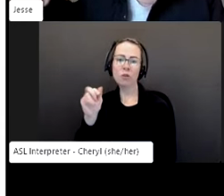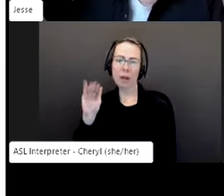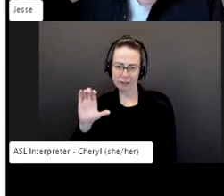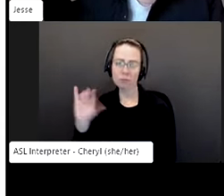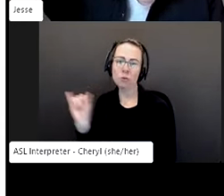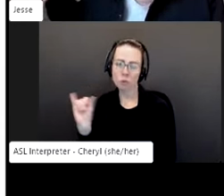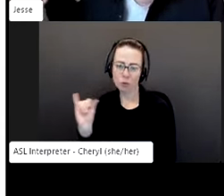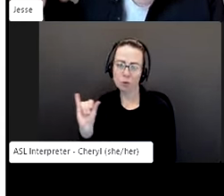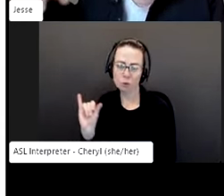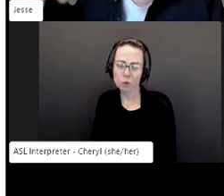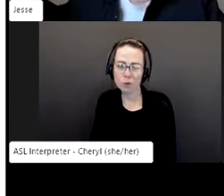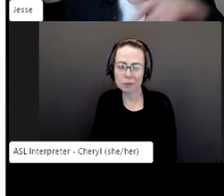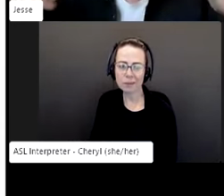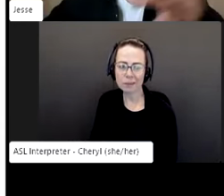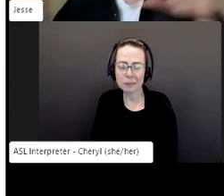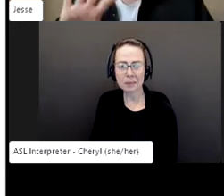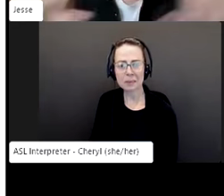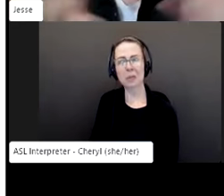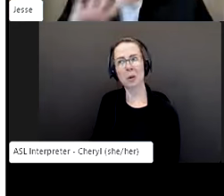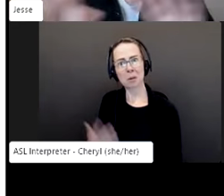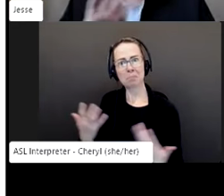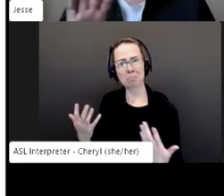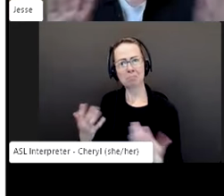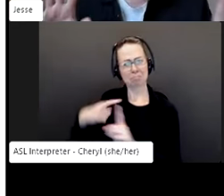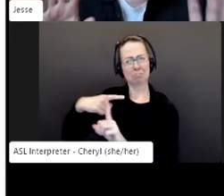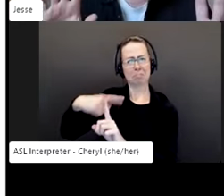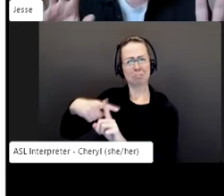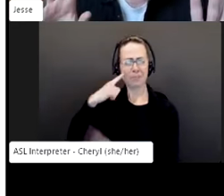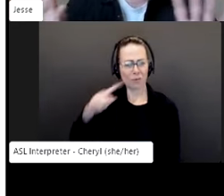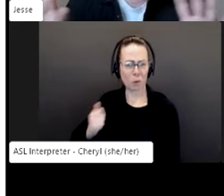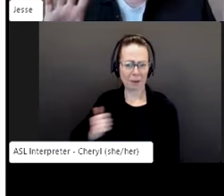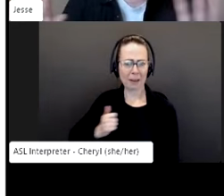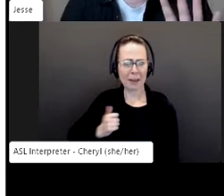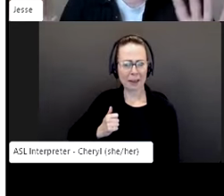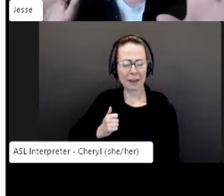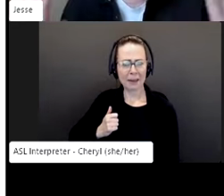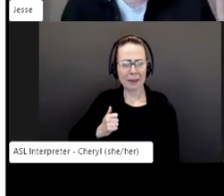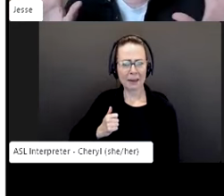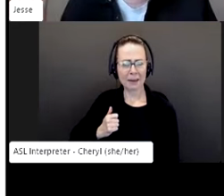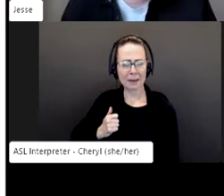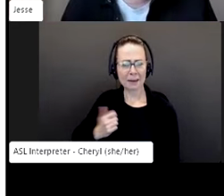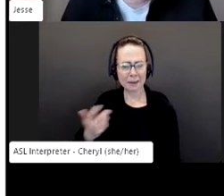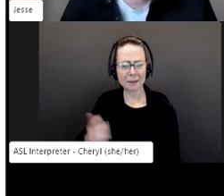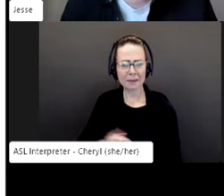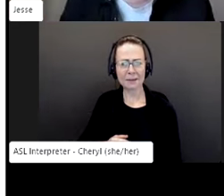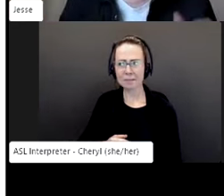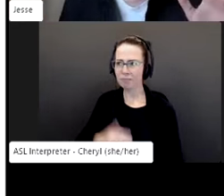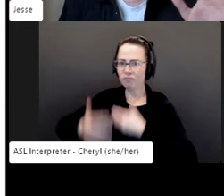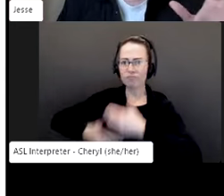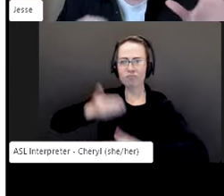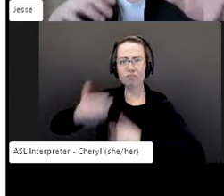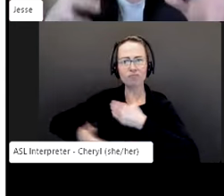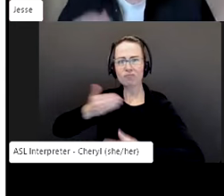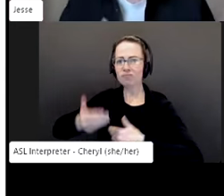generally benign good guy in the background pulling strings and making things work smoothly. And